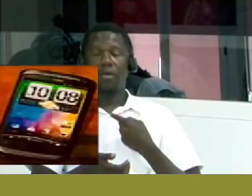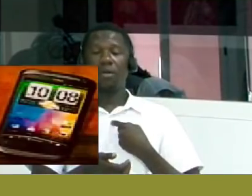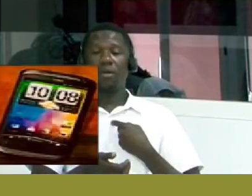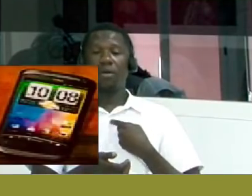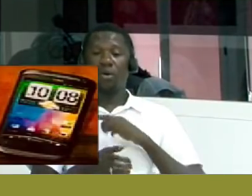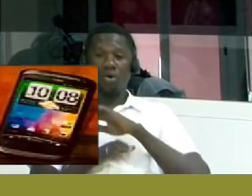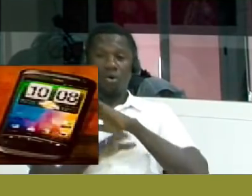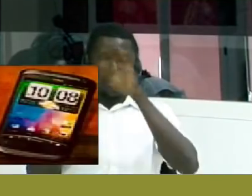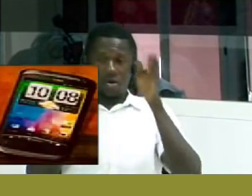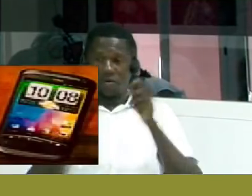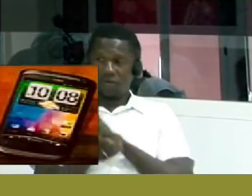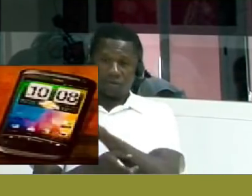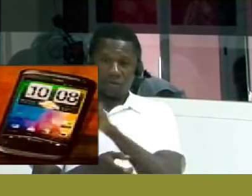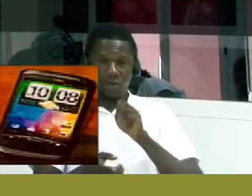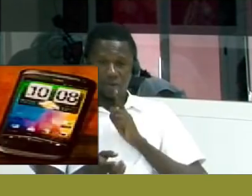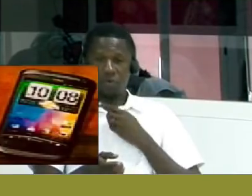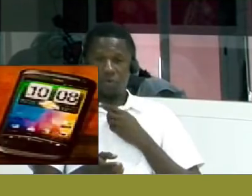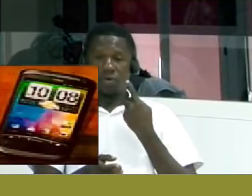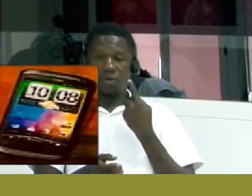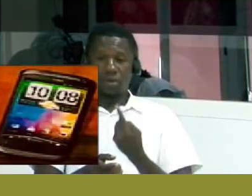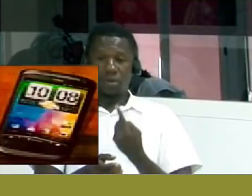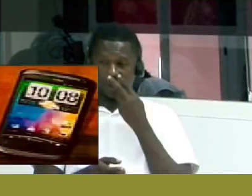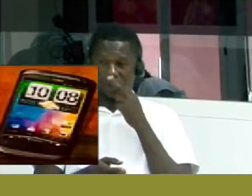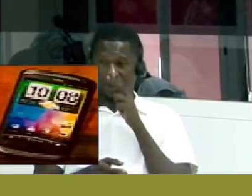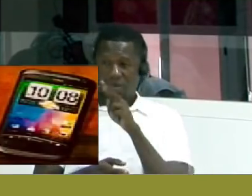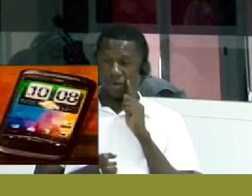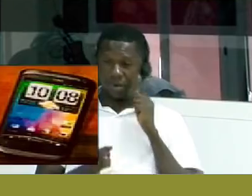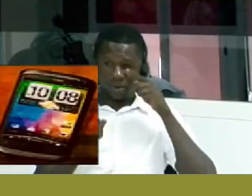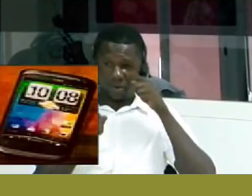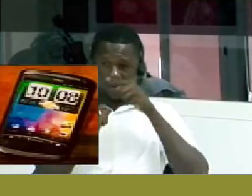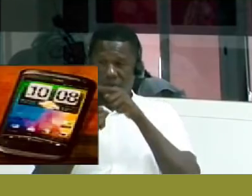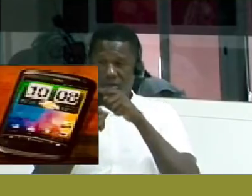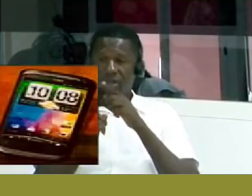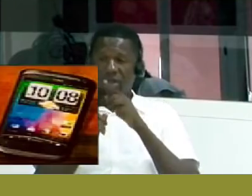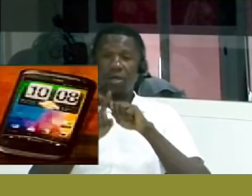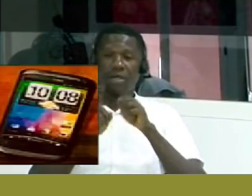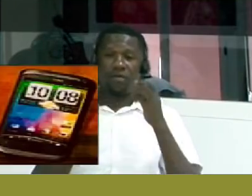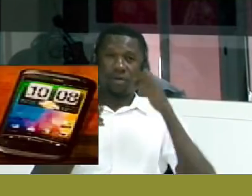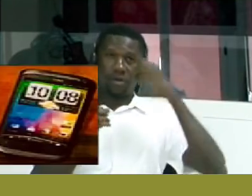see one object in a different light.